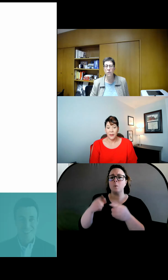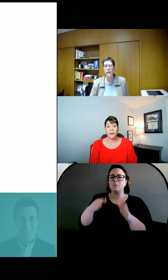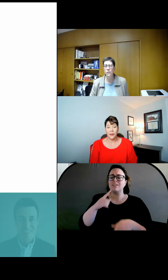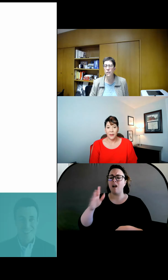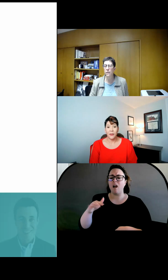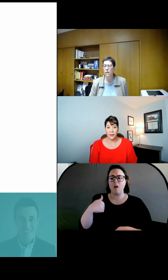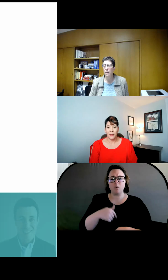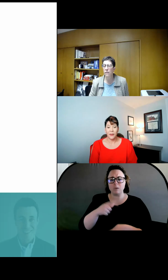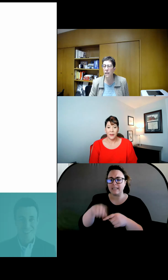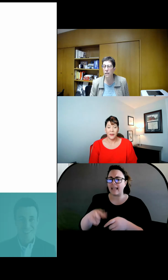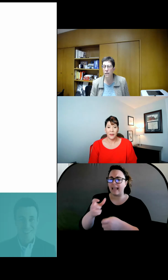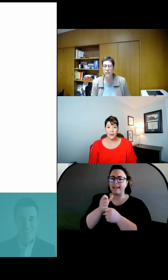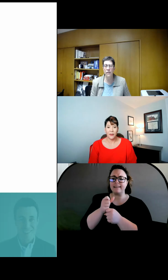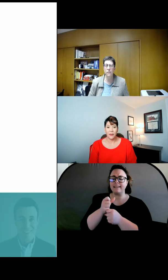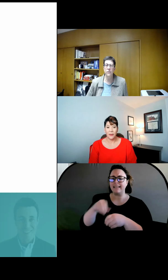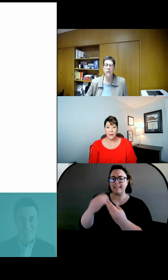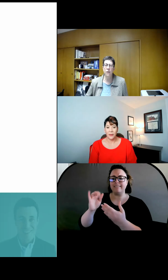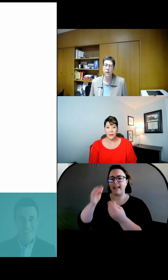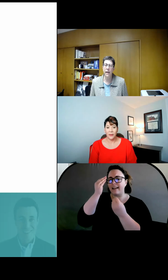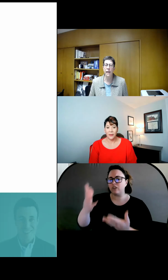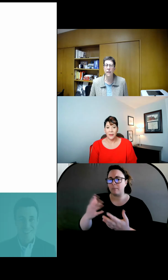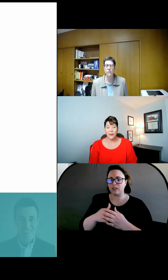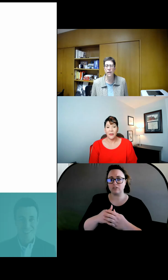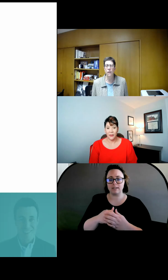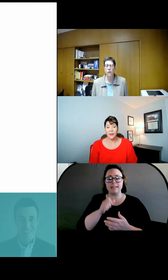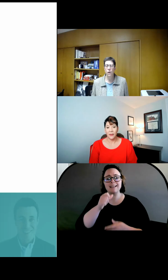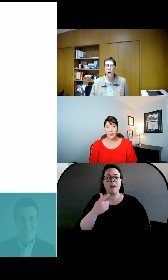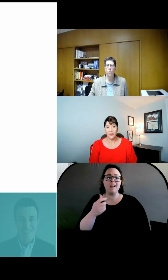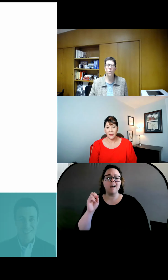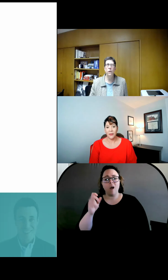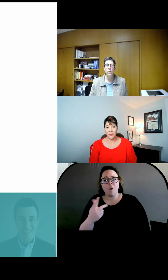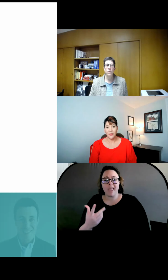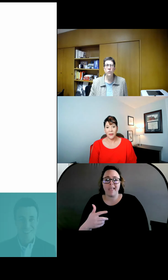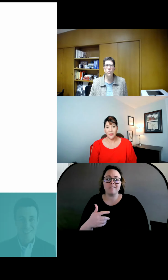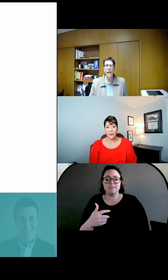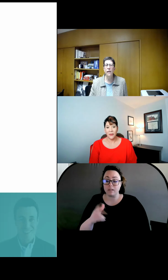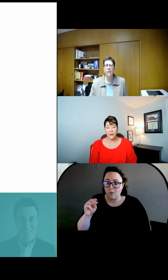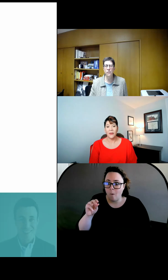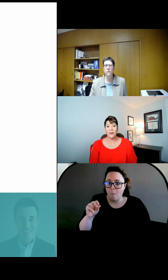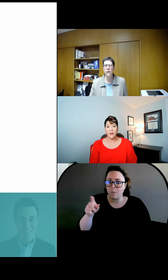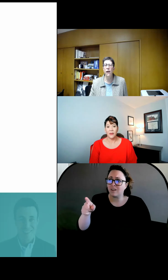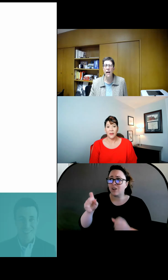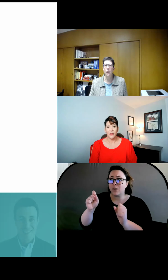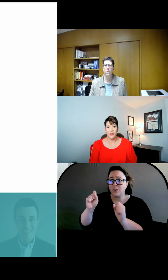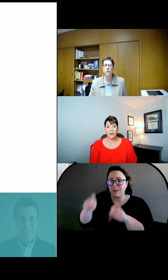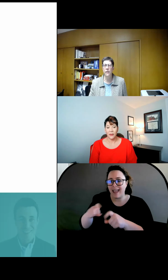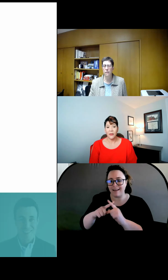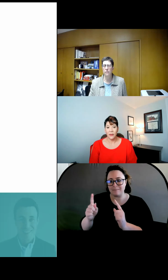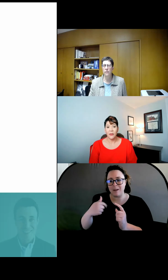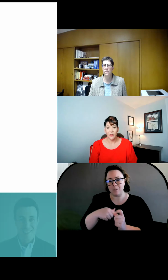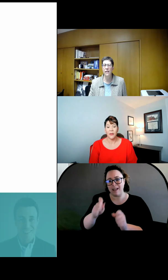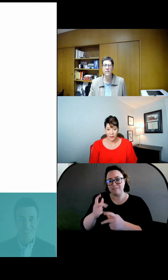that information, then the answer is not okay. It's like, oh, well, you can, let's just figure out how to